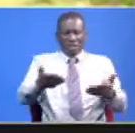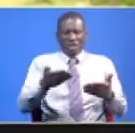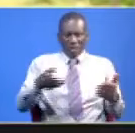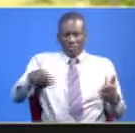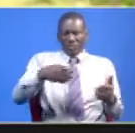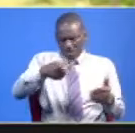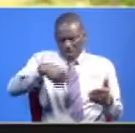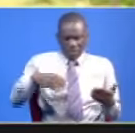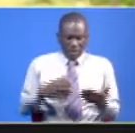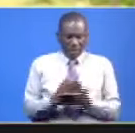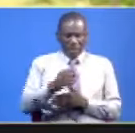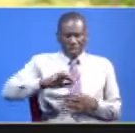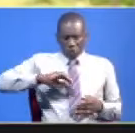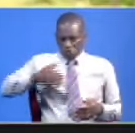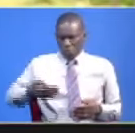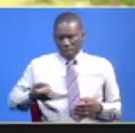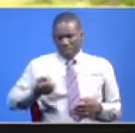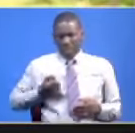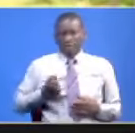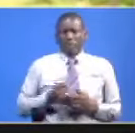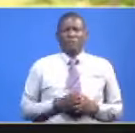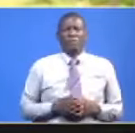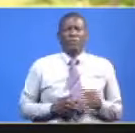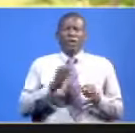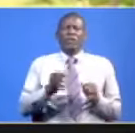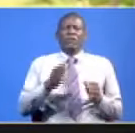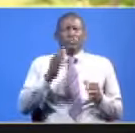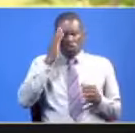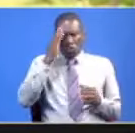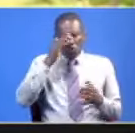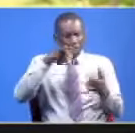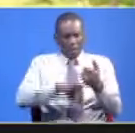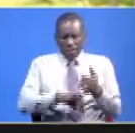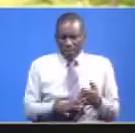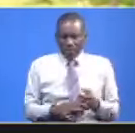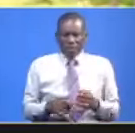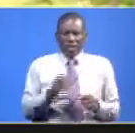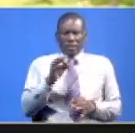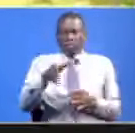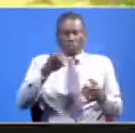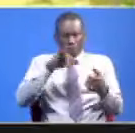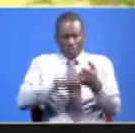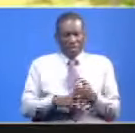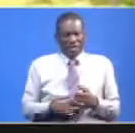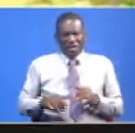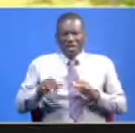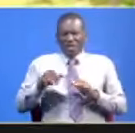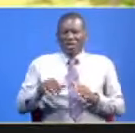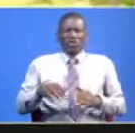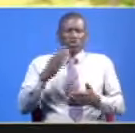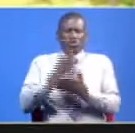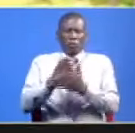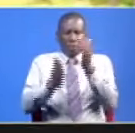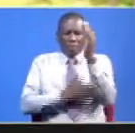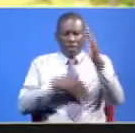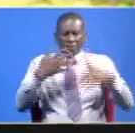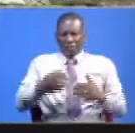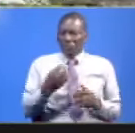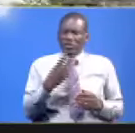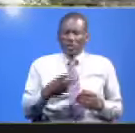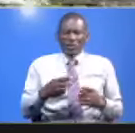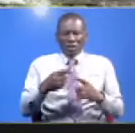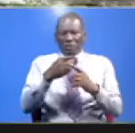Tuipate wa mama ama wasichana kama mtu unajua tu umeoleka uko kwako akisuwache tabia mbaya kweli